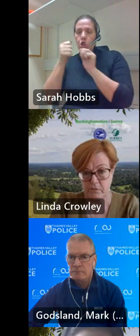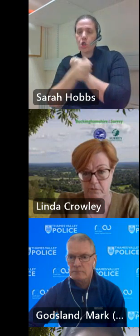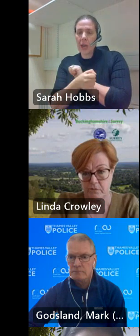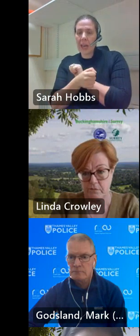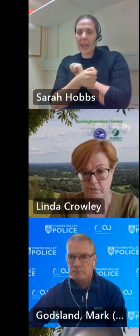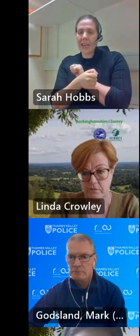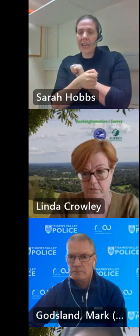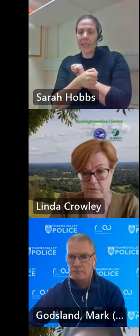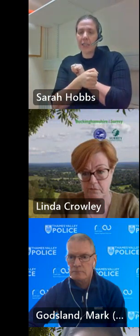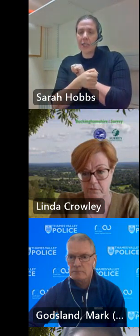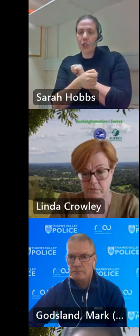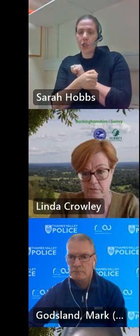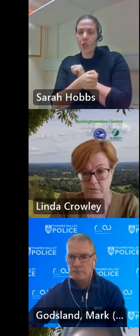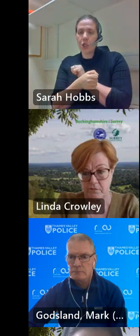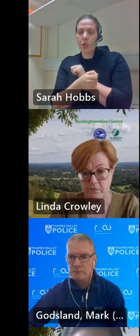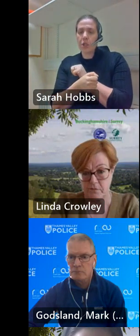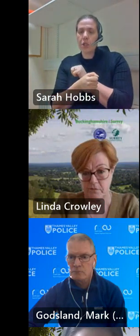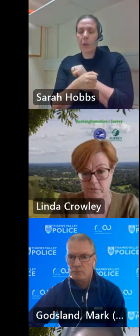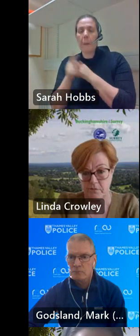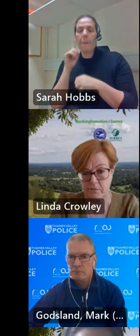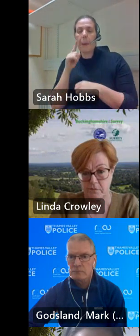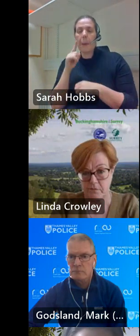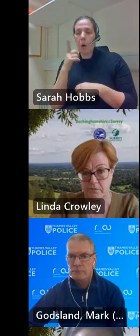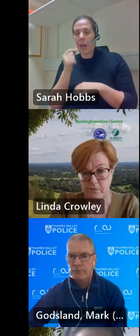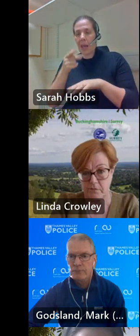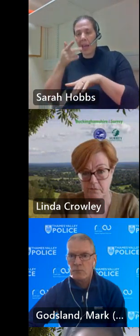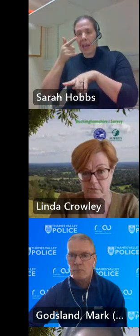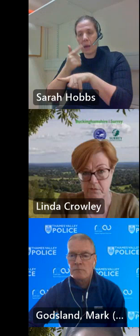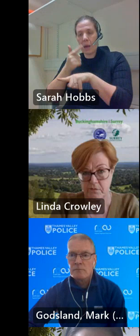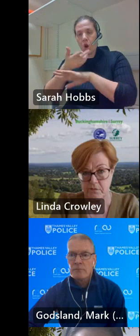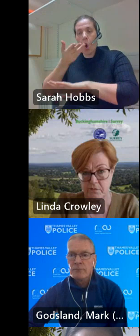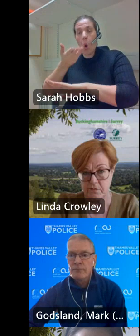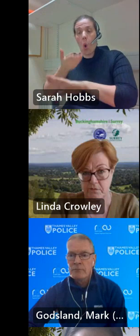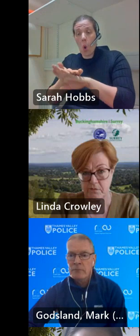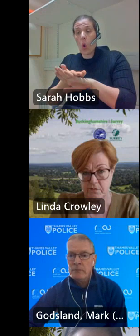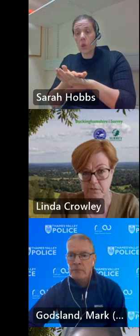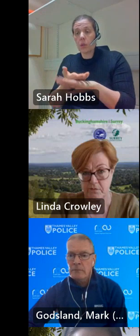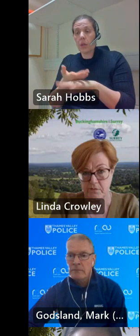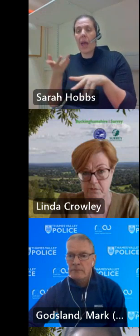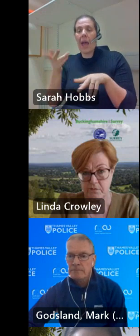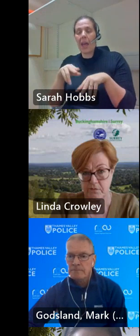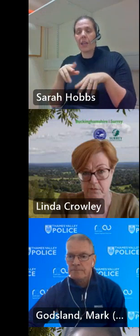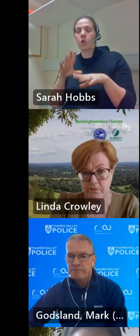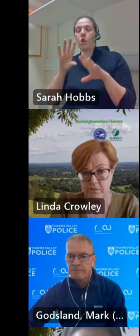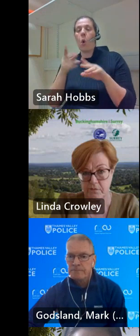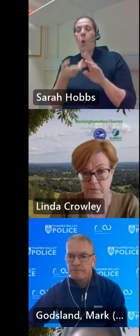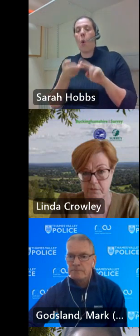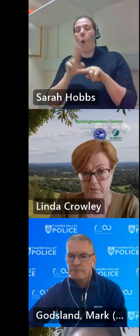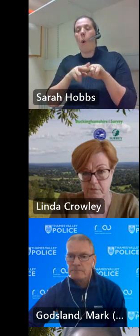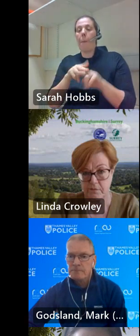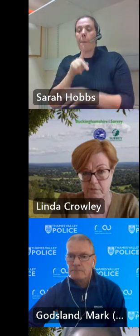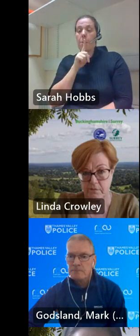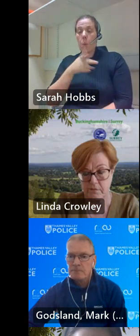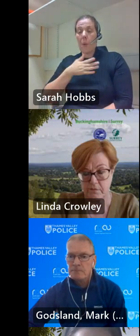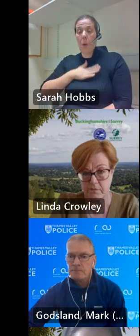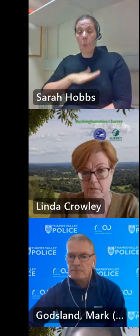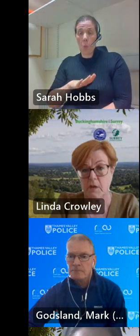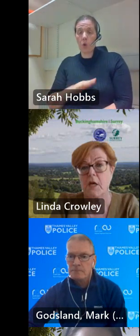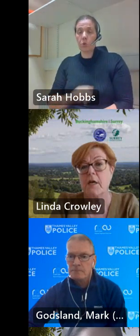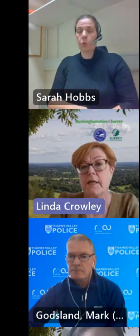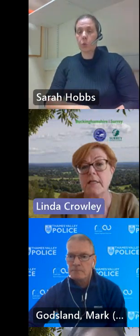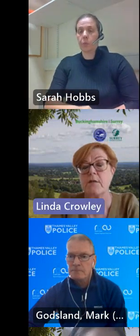so that people can obviously turn their cameras on and unmute themselves if they would like to do so. Bear with me a